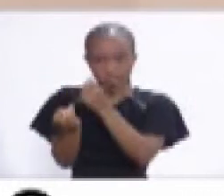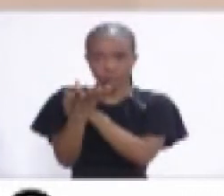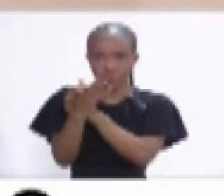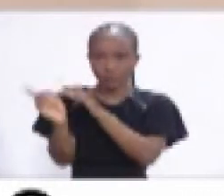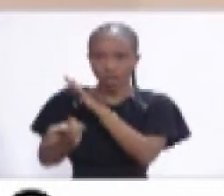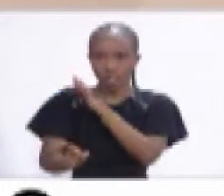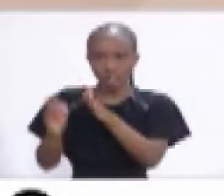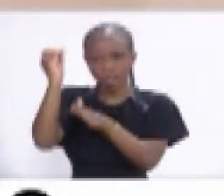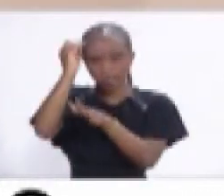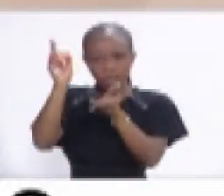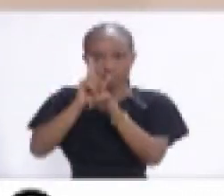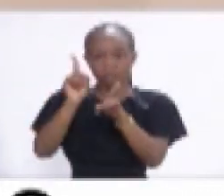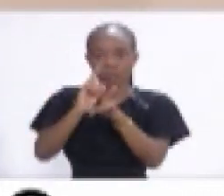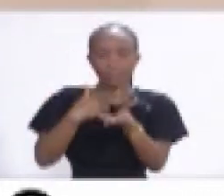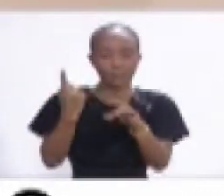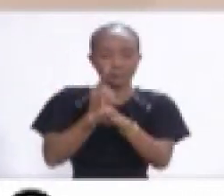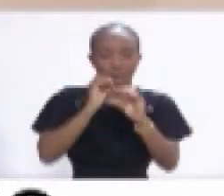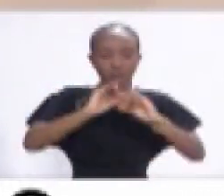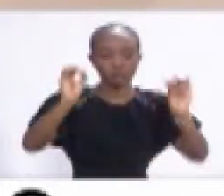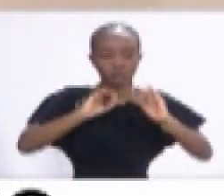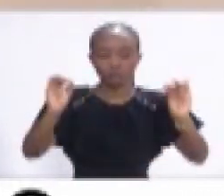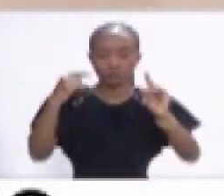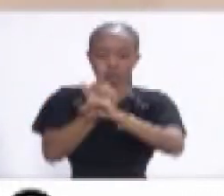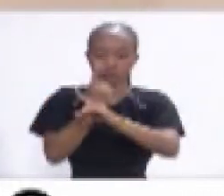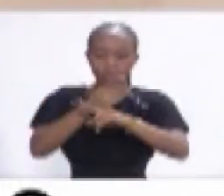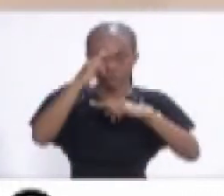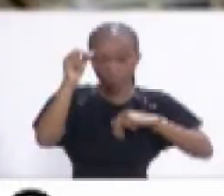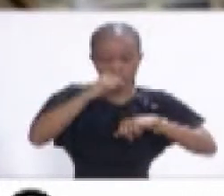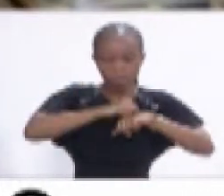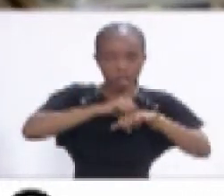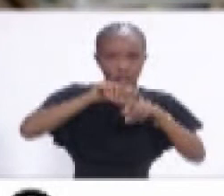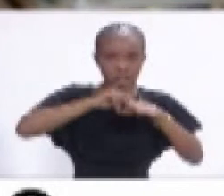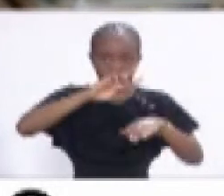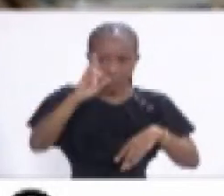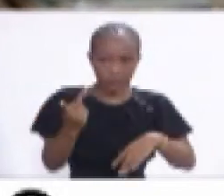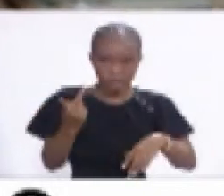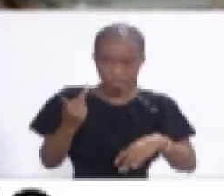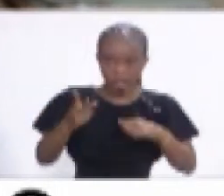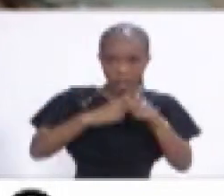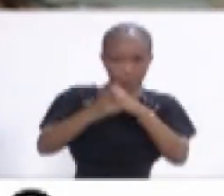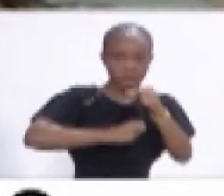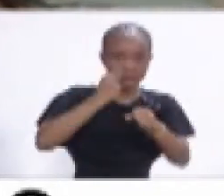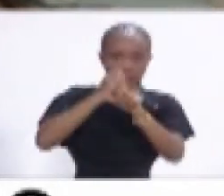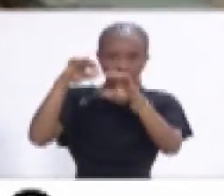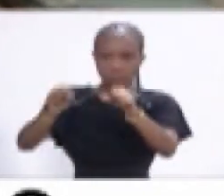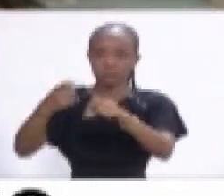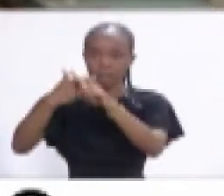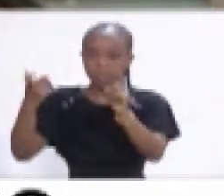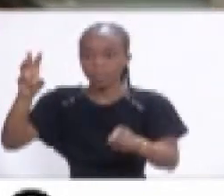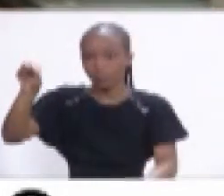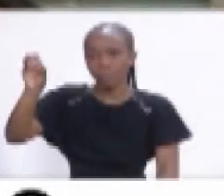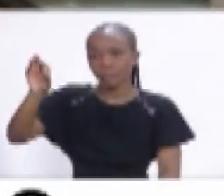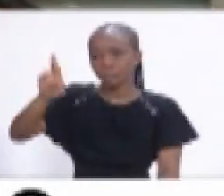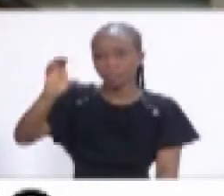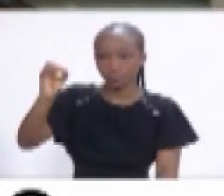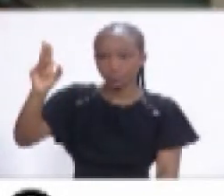Education. He also taught at several secondary schools in Kenya for 7 years. David will take over from Masi Karongo,